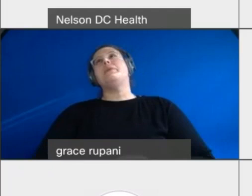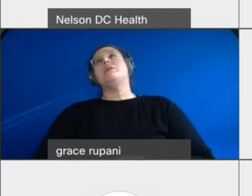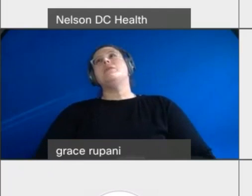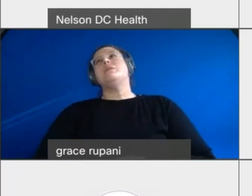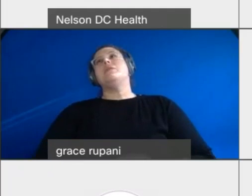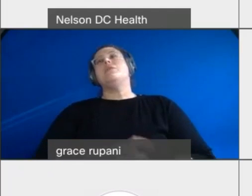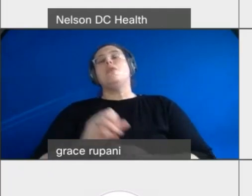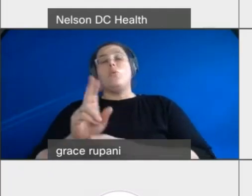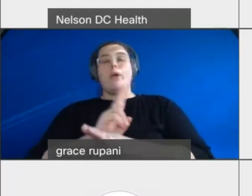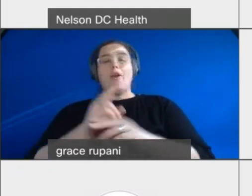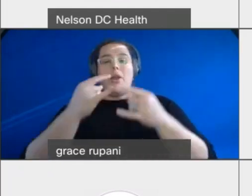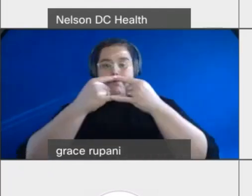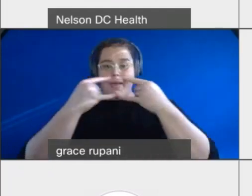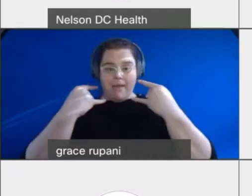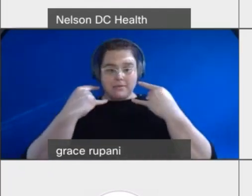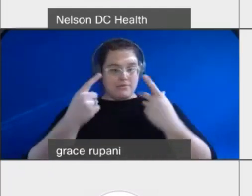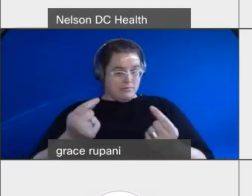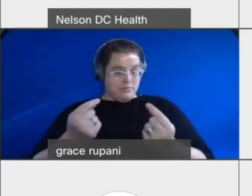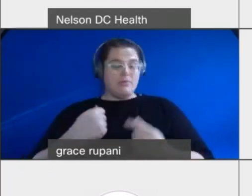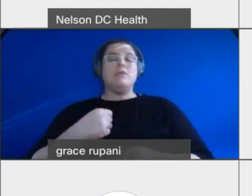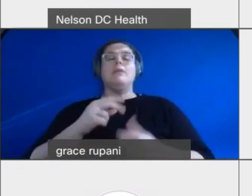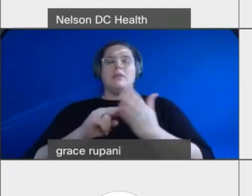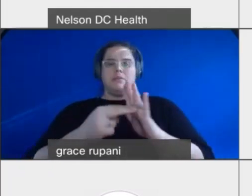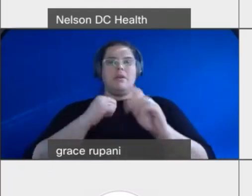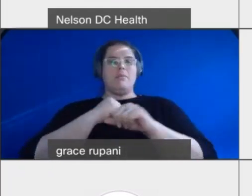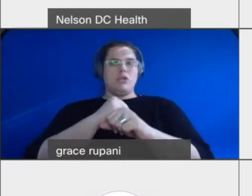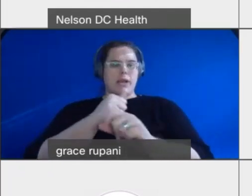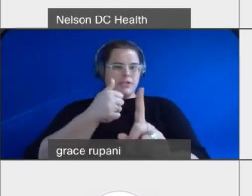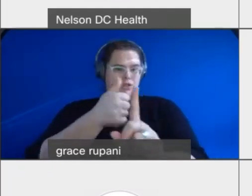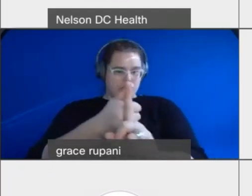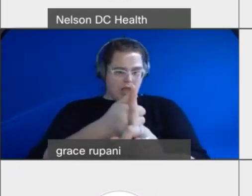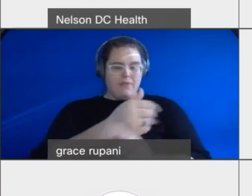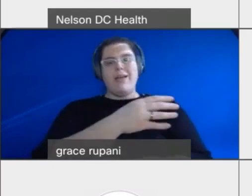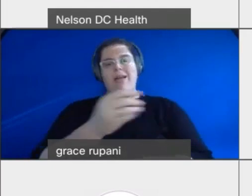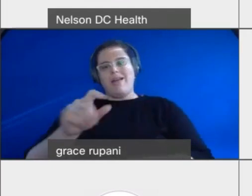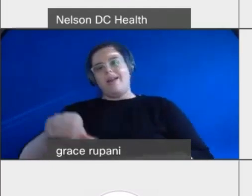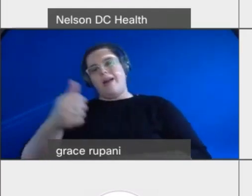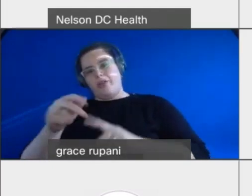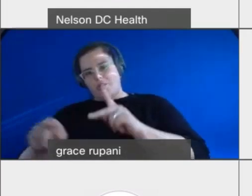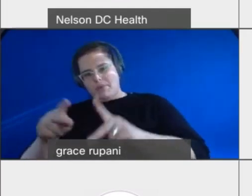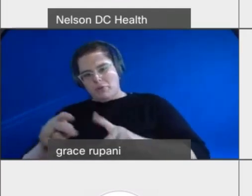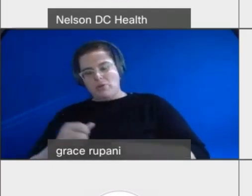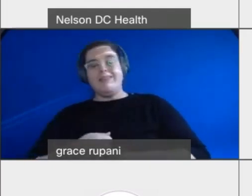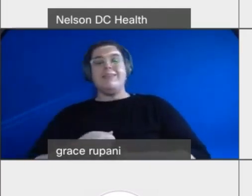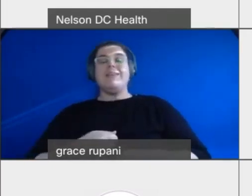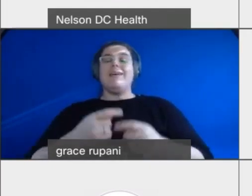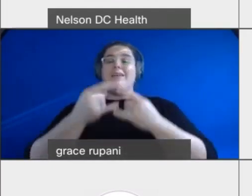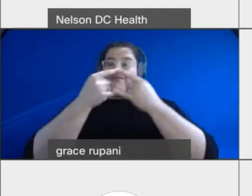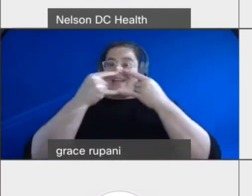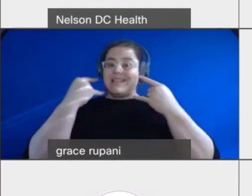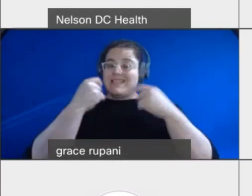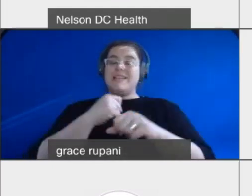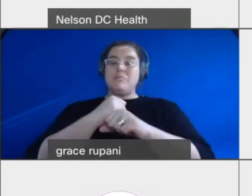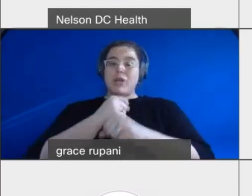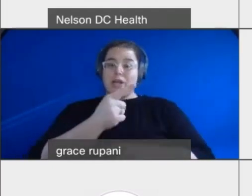protects you and protects everyone else. The vaccine protects you, which is why it's very important that each of us, as